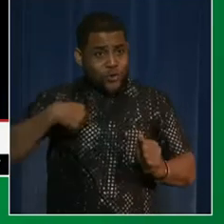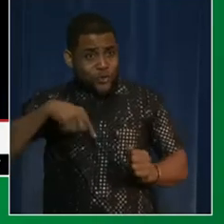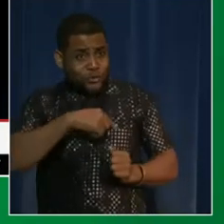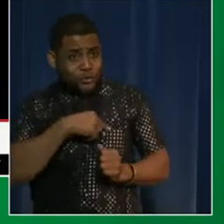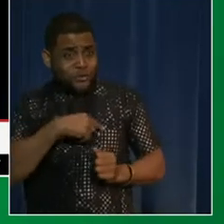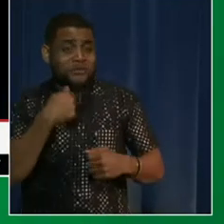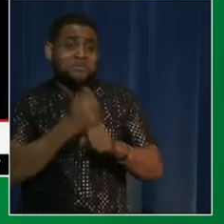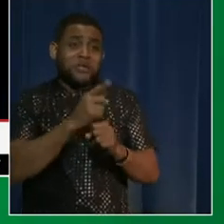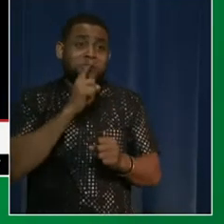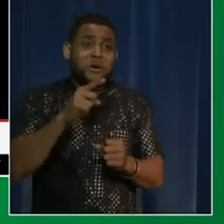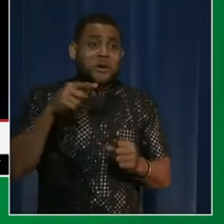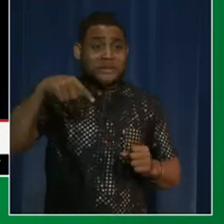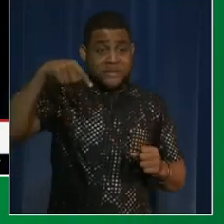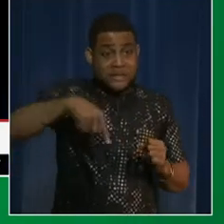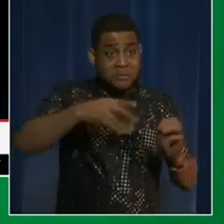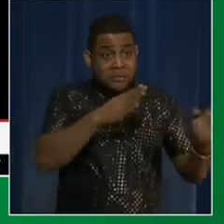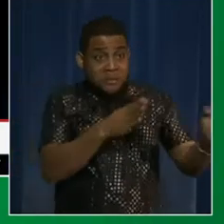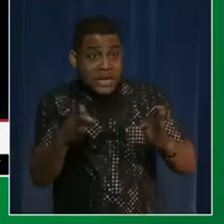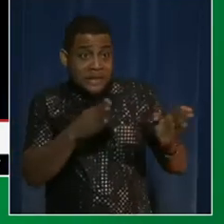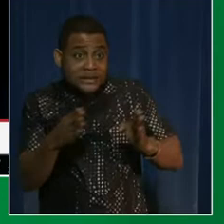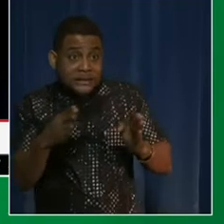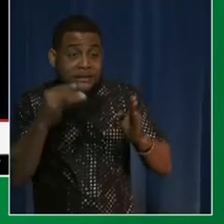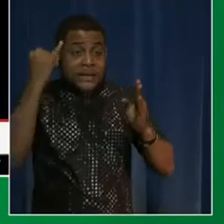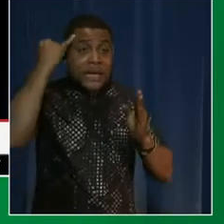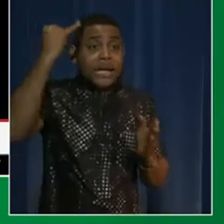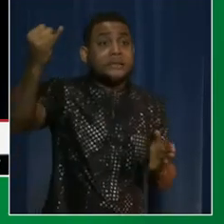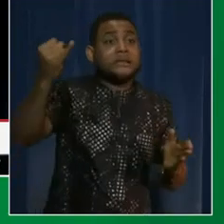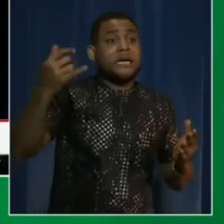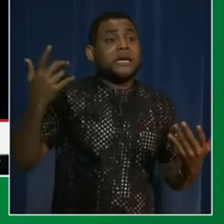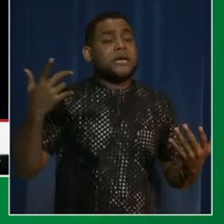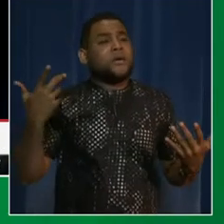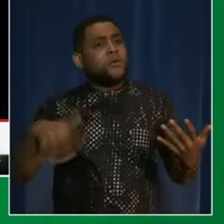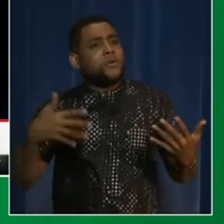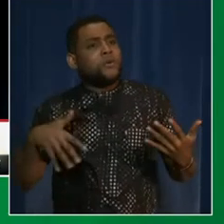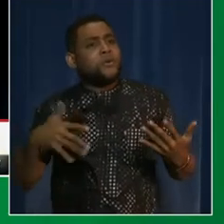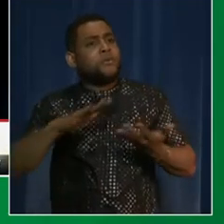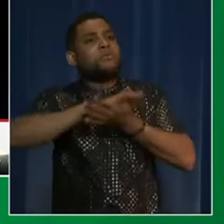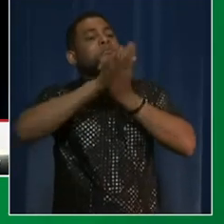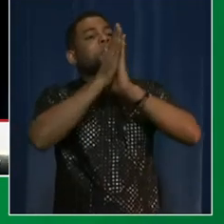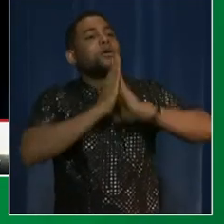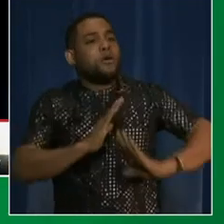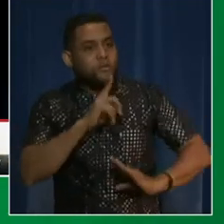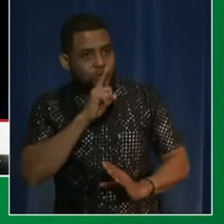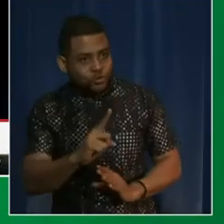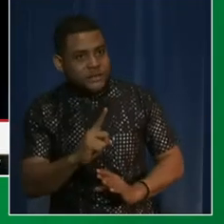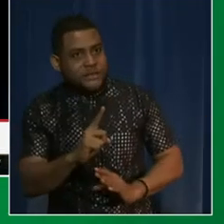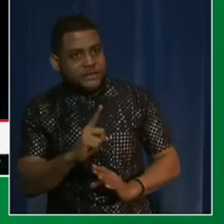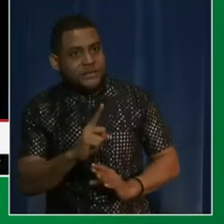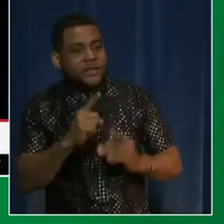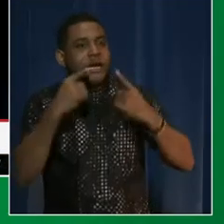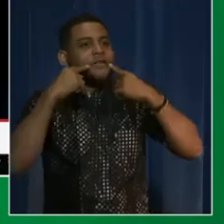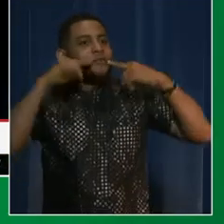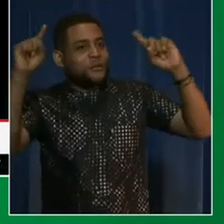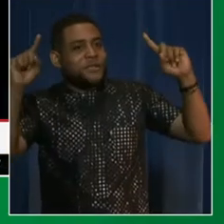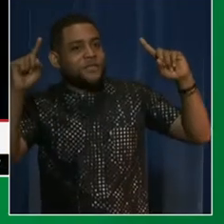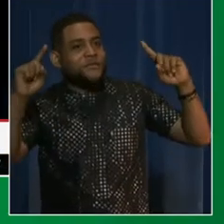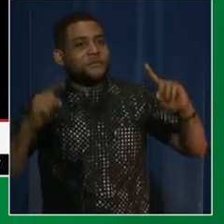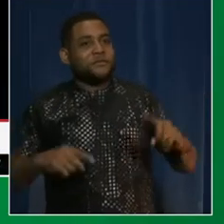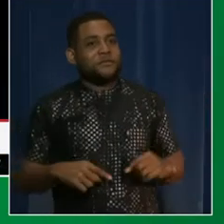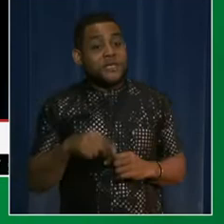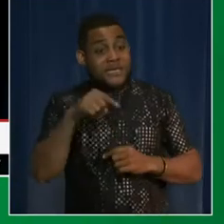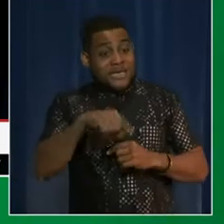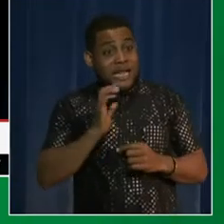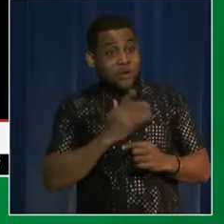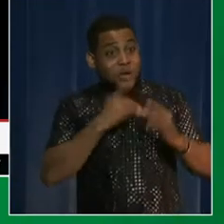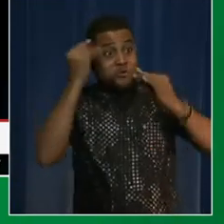that these plans and these ideas come to fruition. This is our thought, that if we let you know what